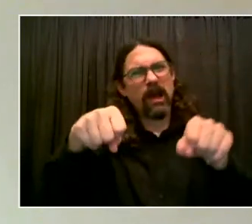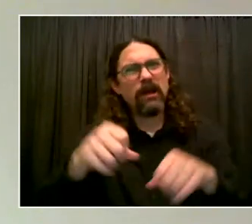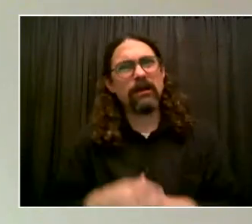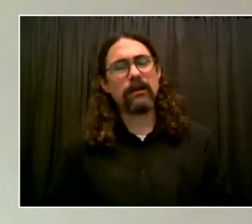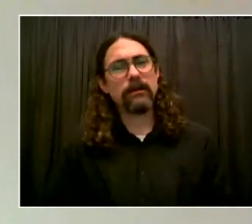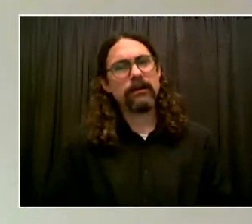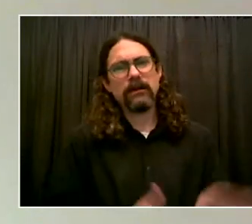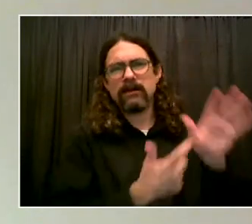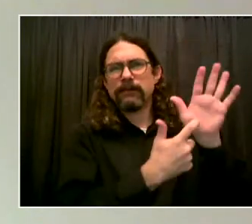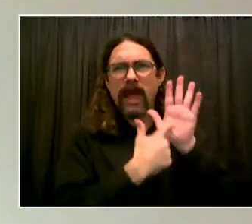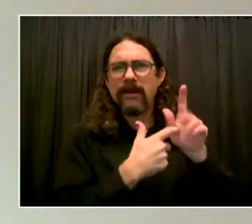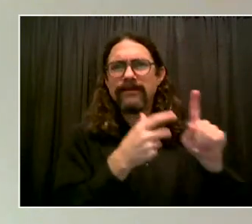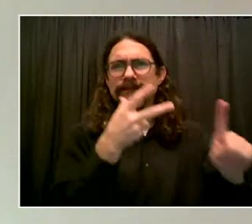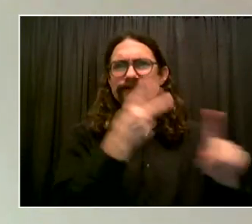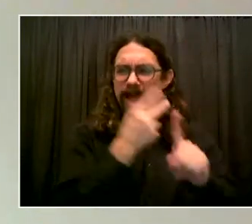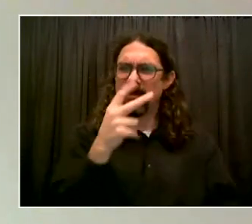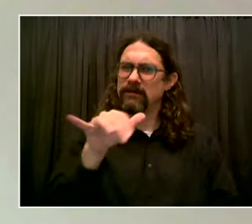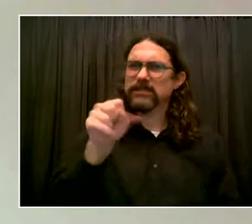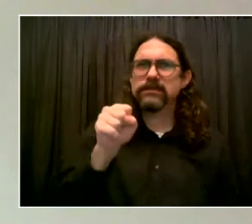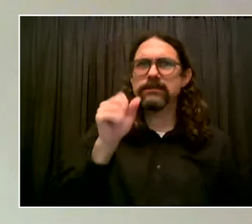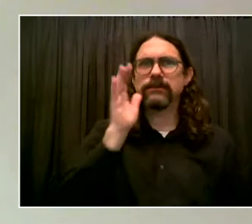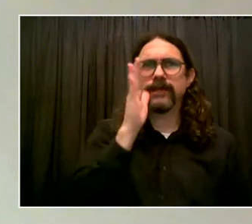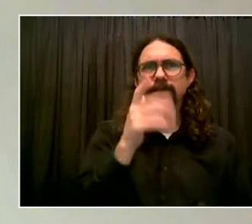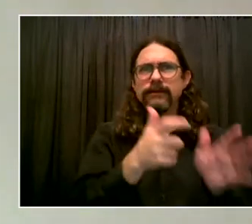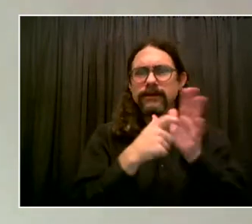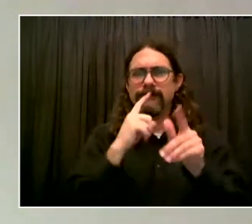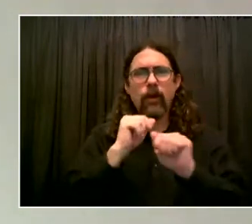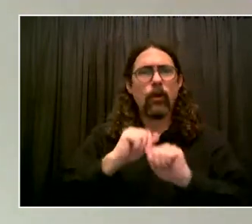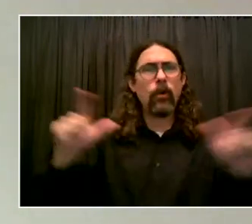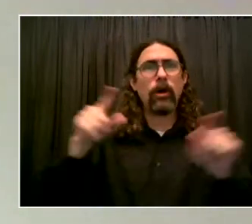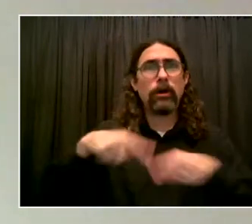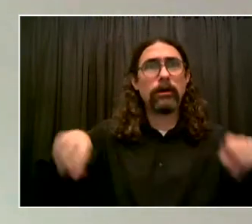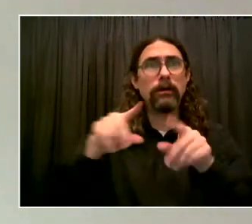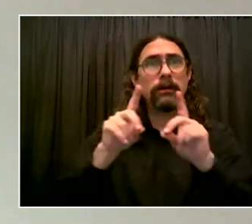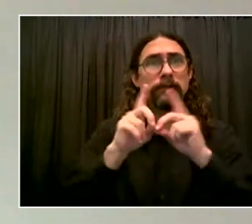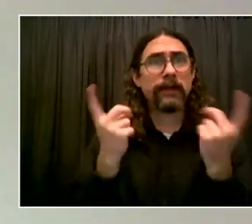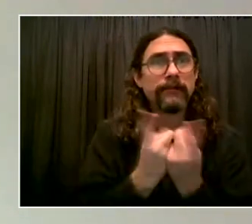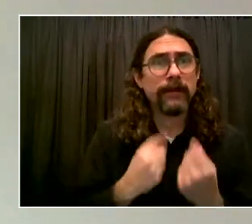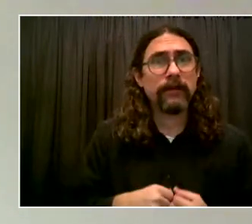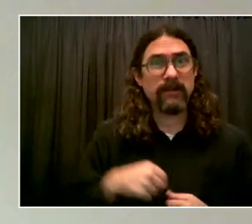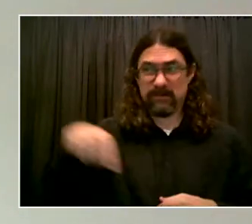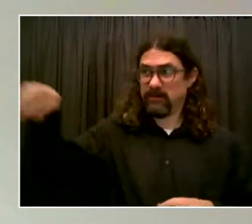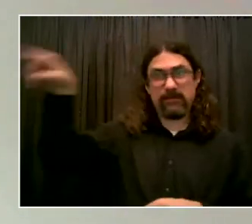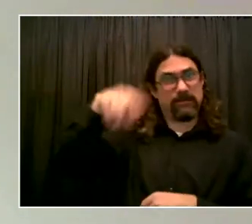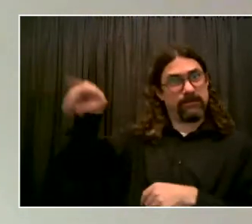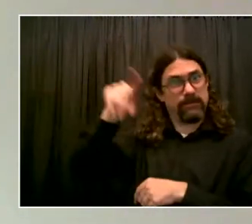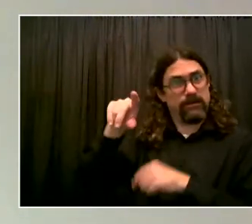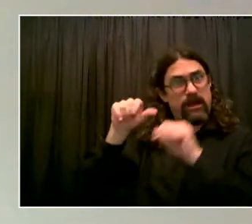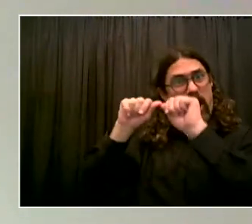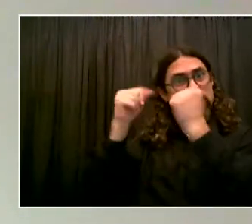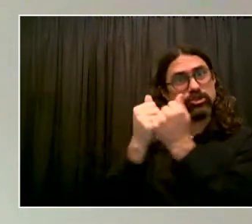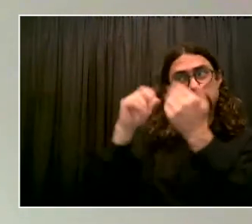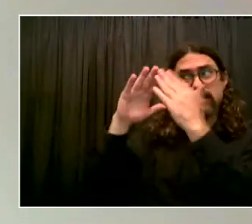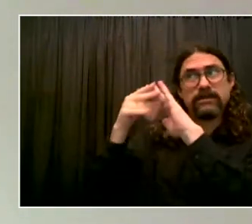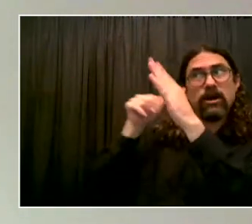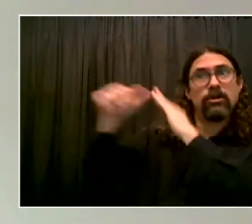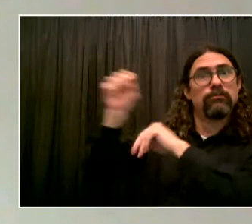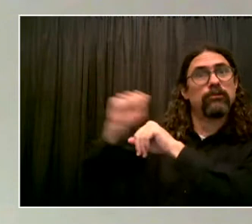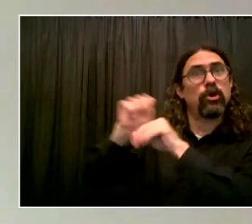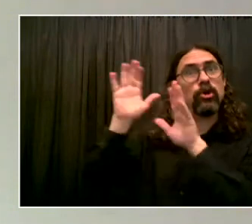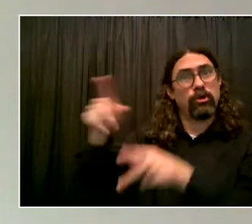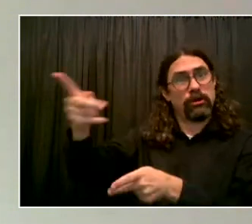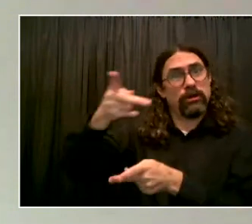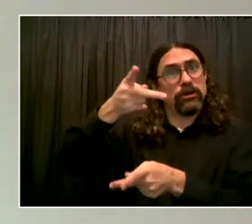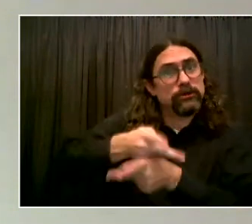like the Department of Sanitation that I hold dear in my heart and that I am so grateful for, the work that they do every day. So it's about